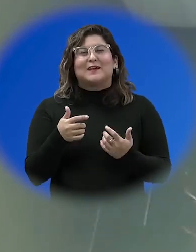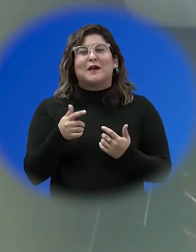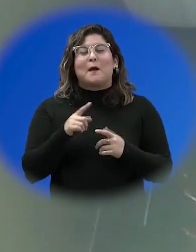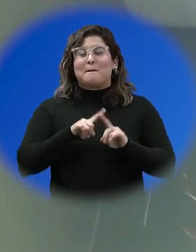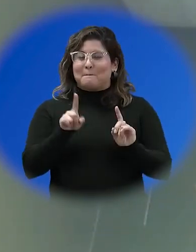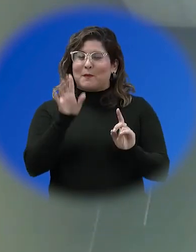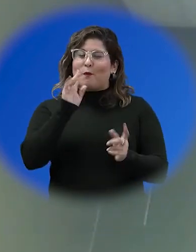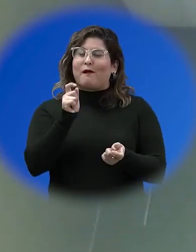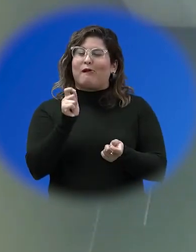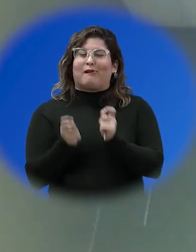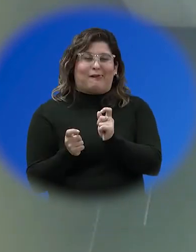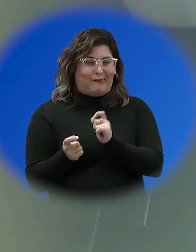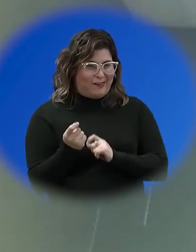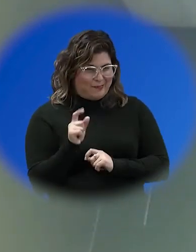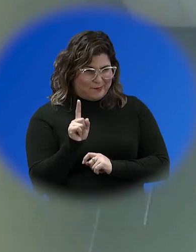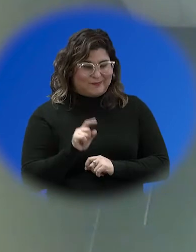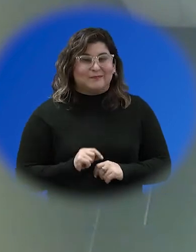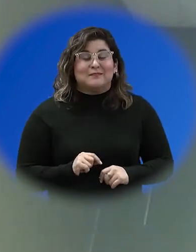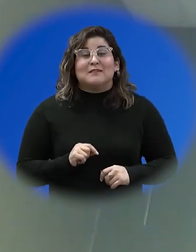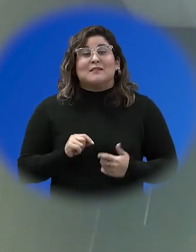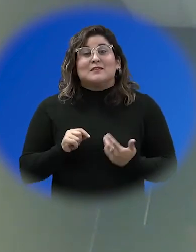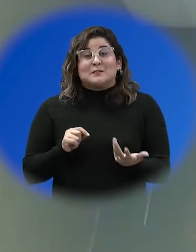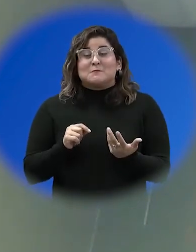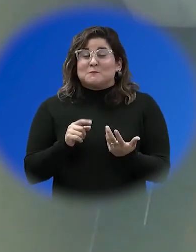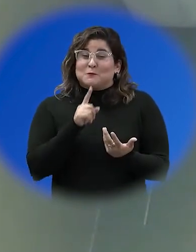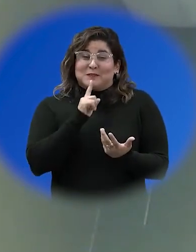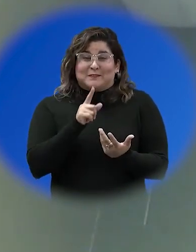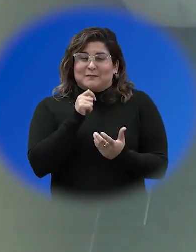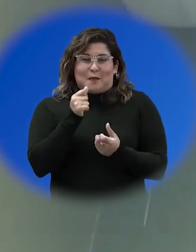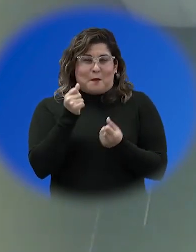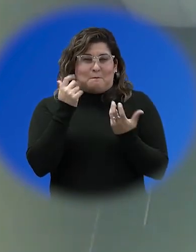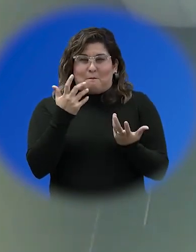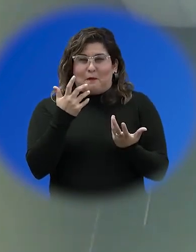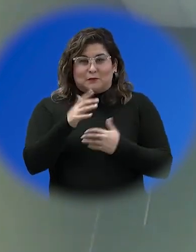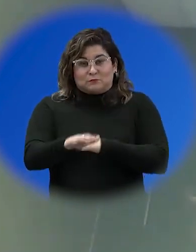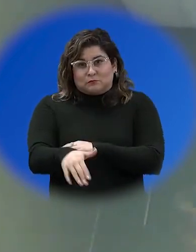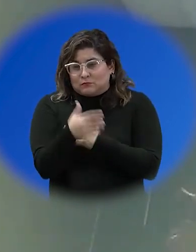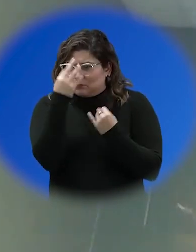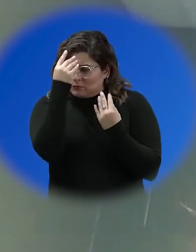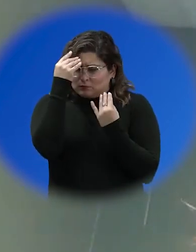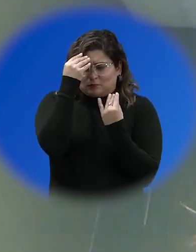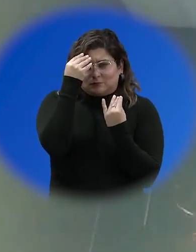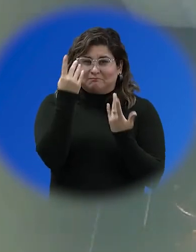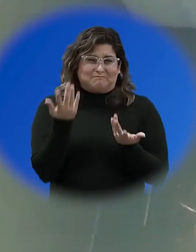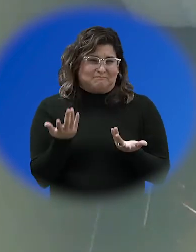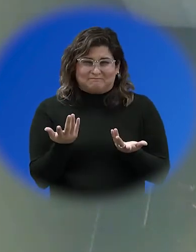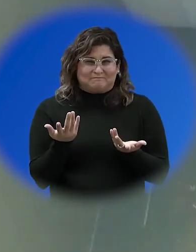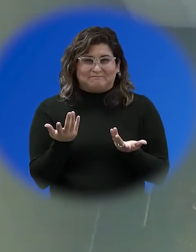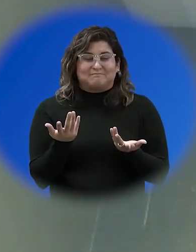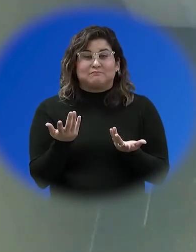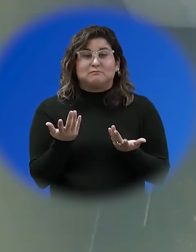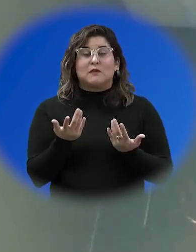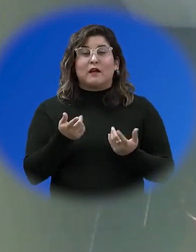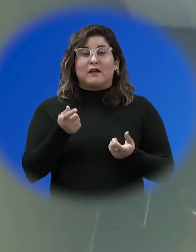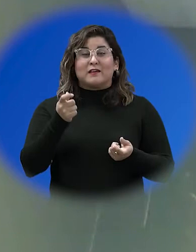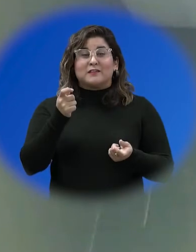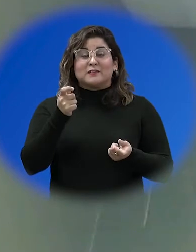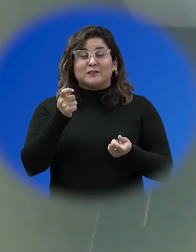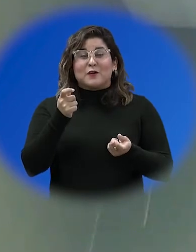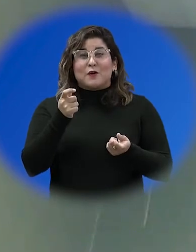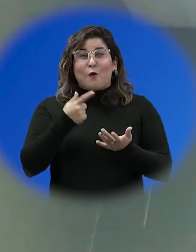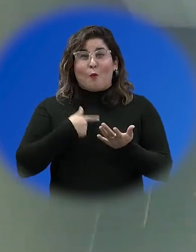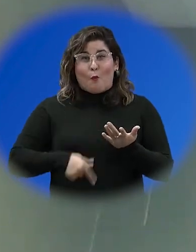saw this question, but I'm going to change it around because there's really not much that keeps me up at